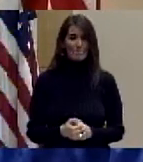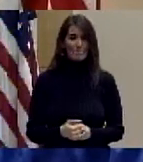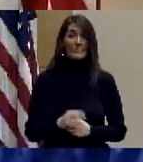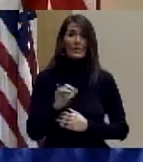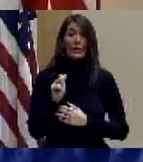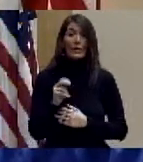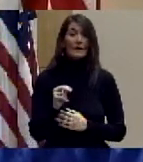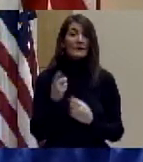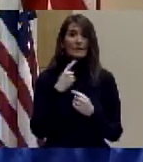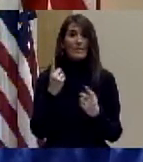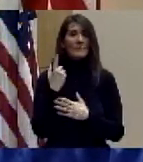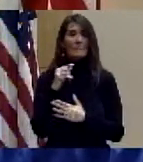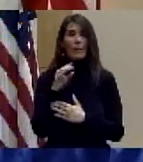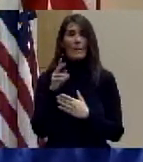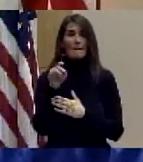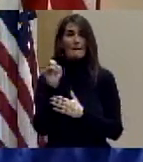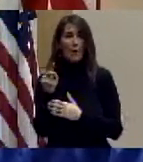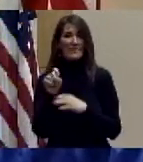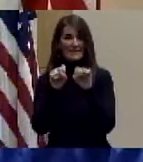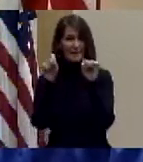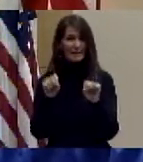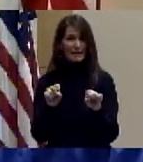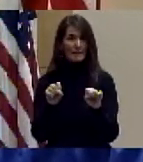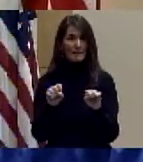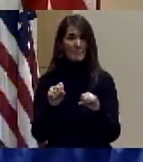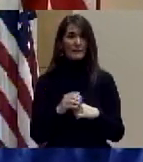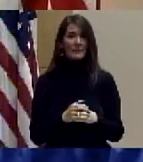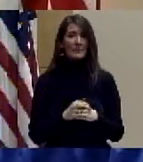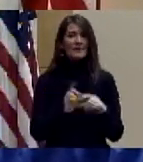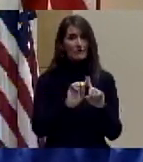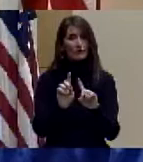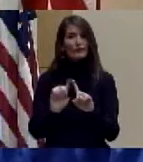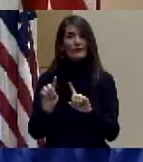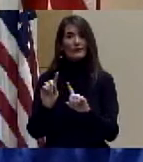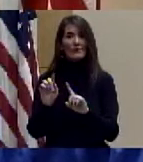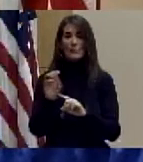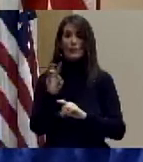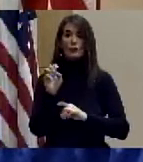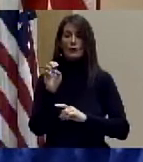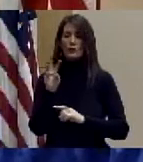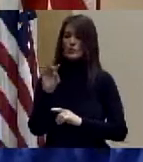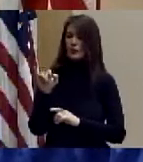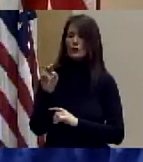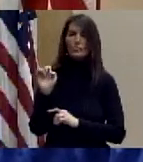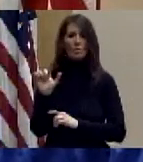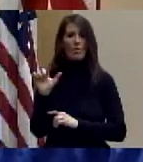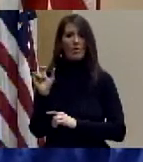Brighton is known for its park system, from Corbett's Glen, the jewel of our park system